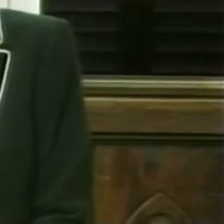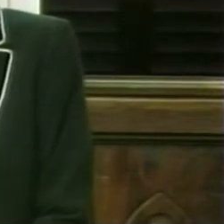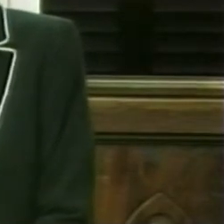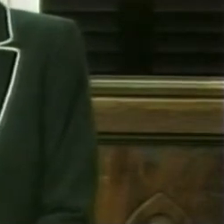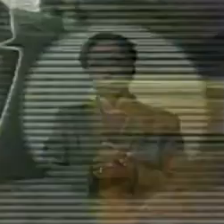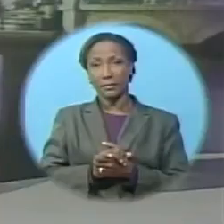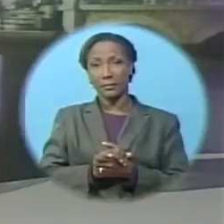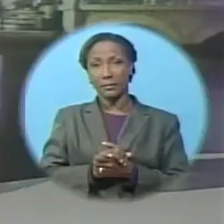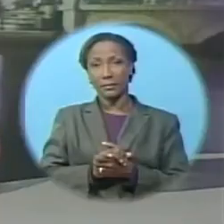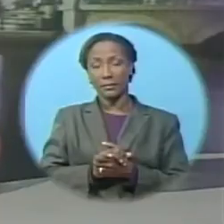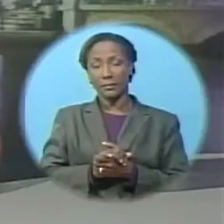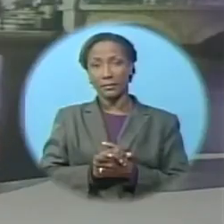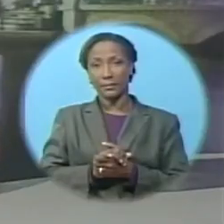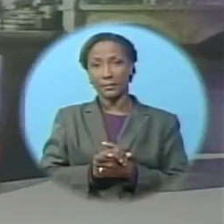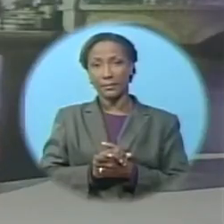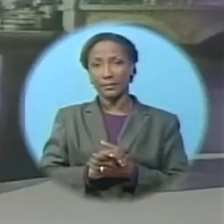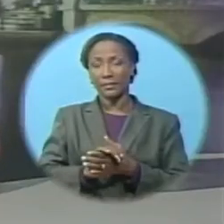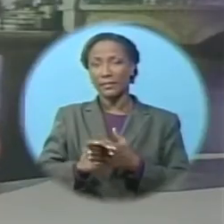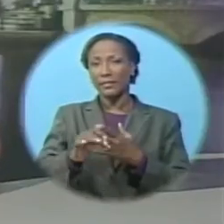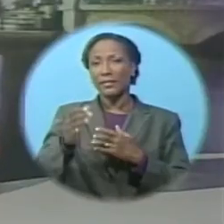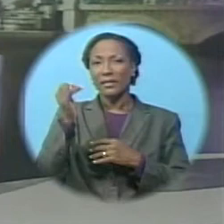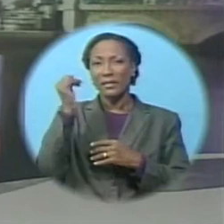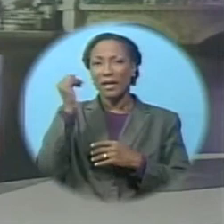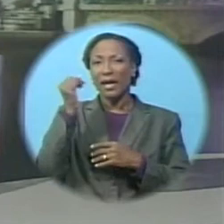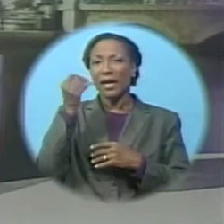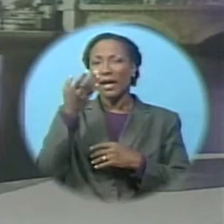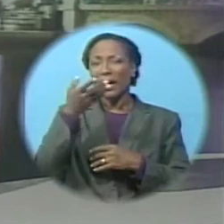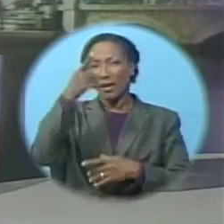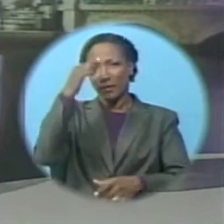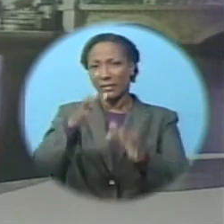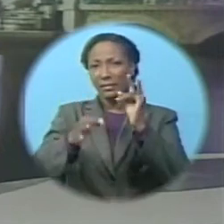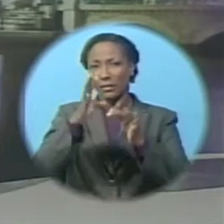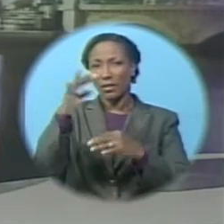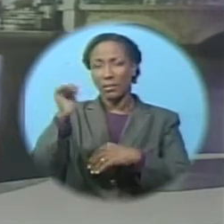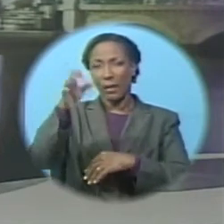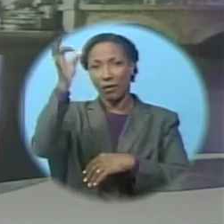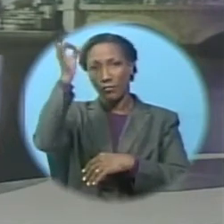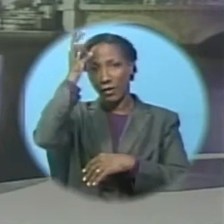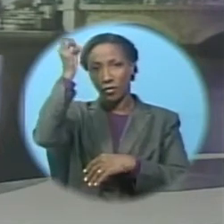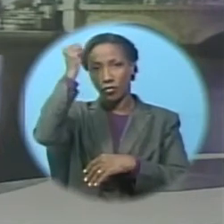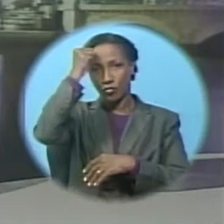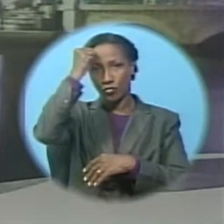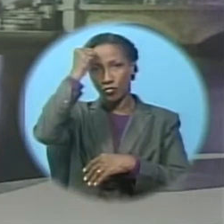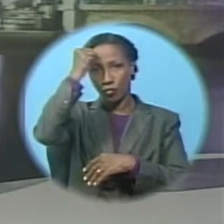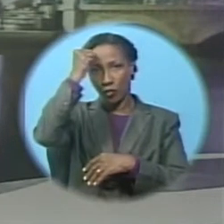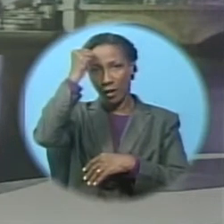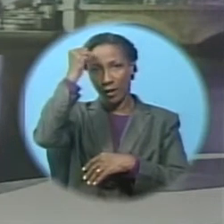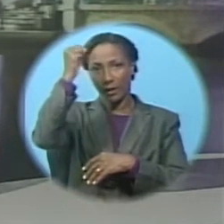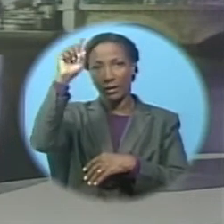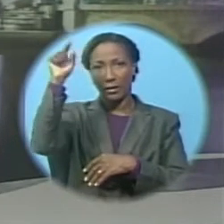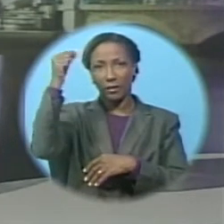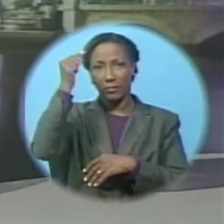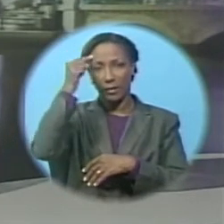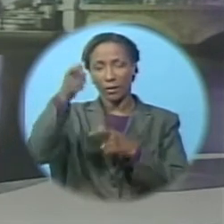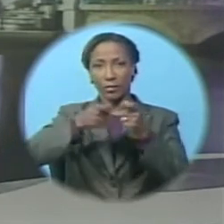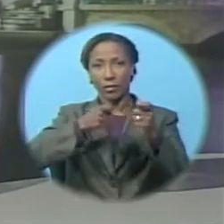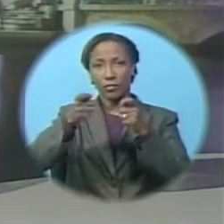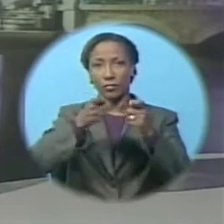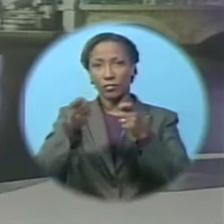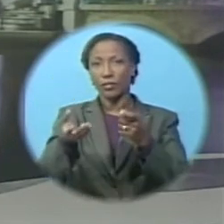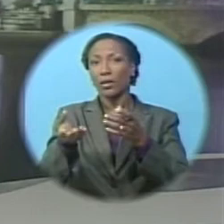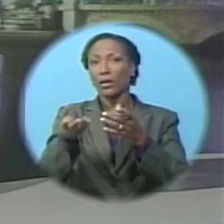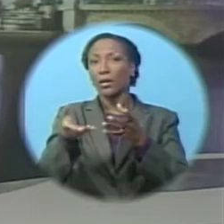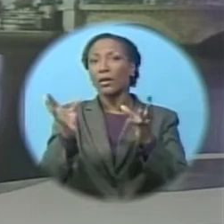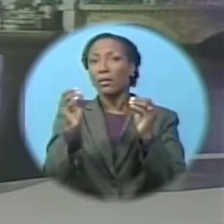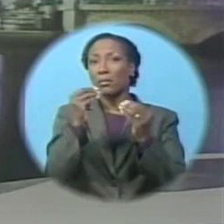particular bill. Well, had it not been for a decision by the Fundell Stewart-led administration to control the amount of money being pumped into